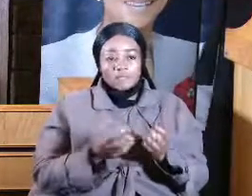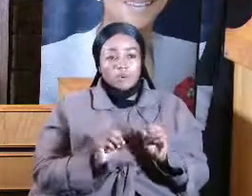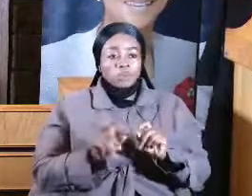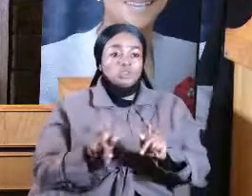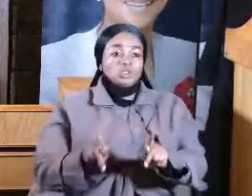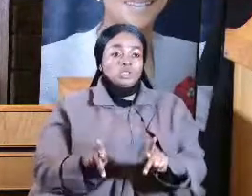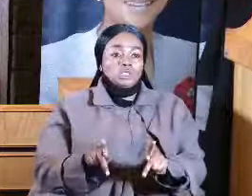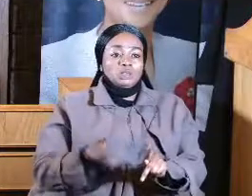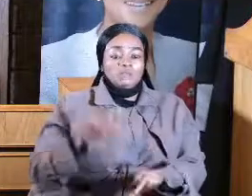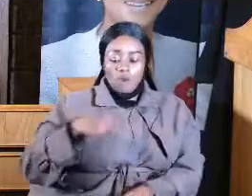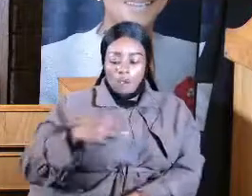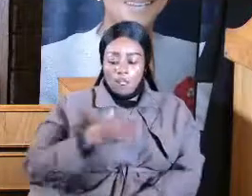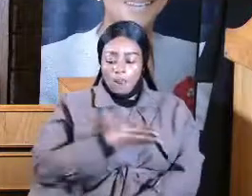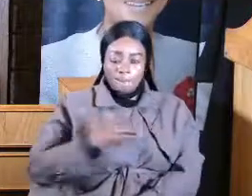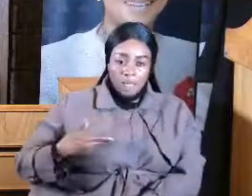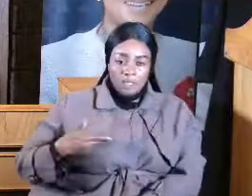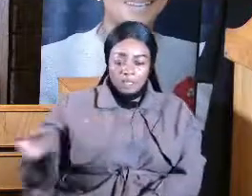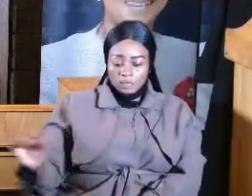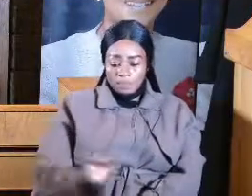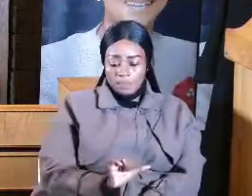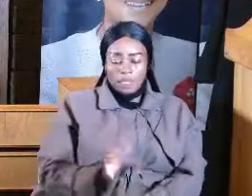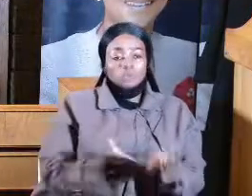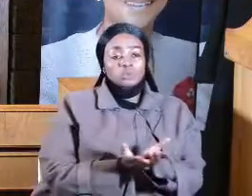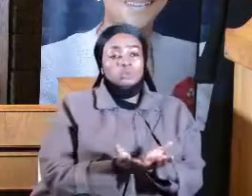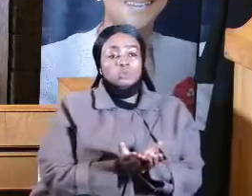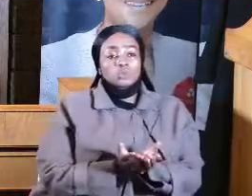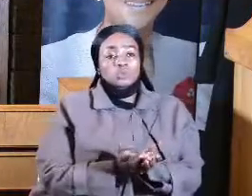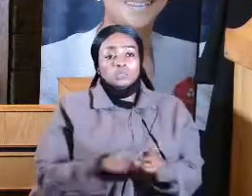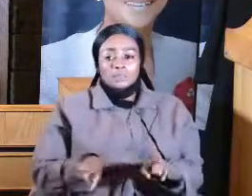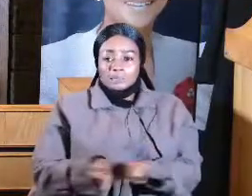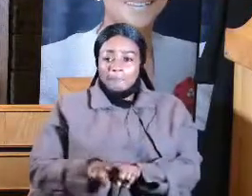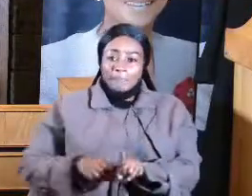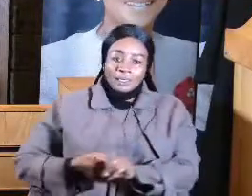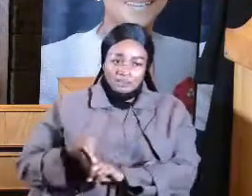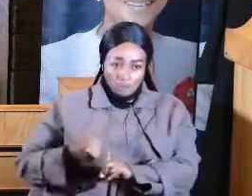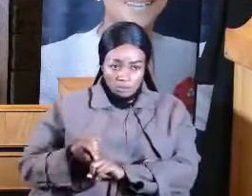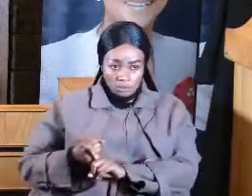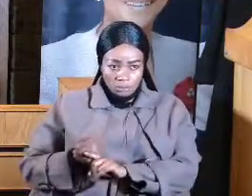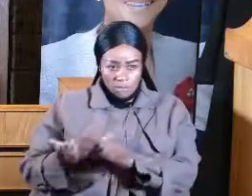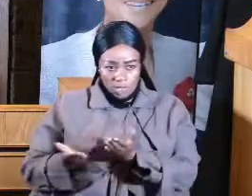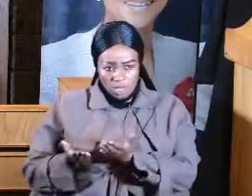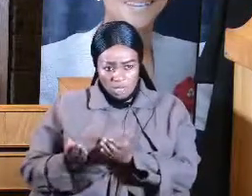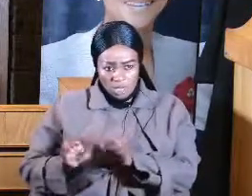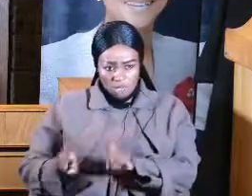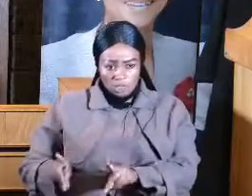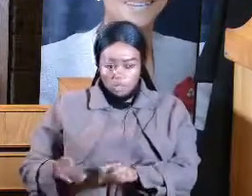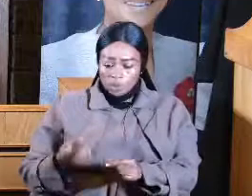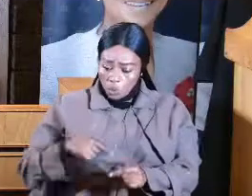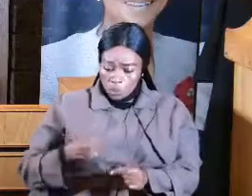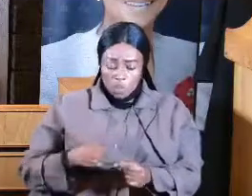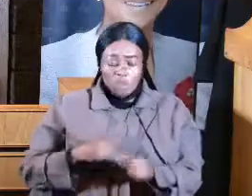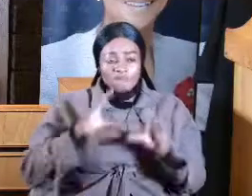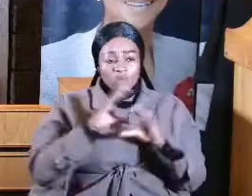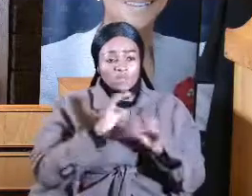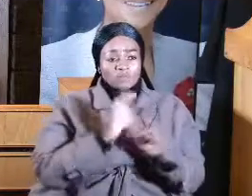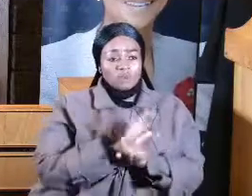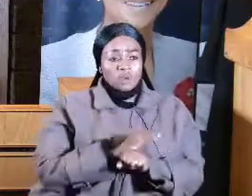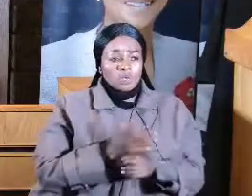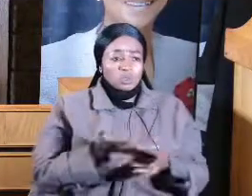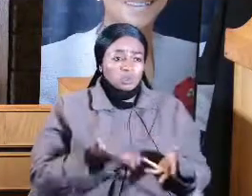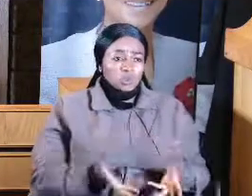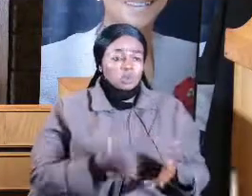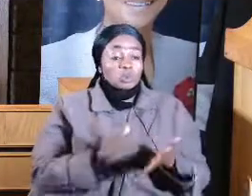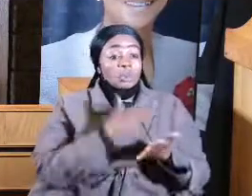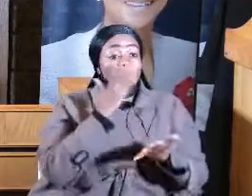girls participating and activism in education. So that is what we are doing as education to